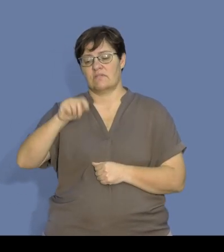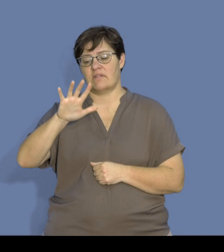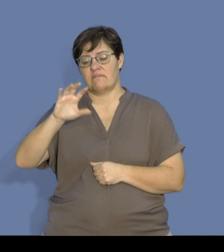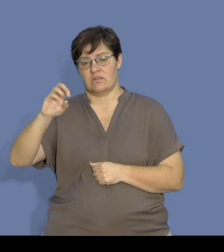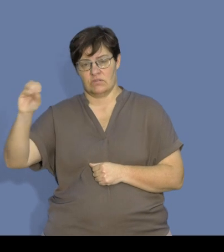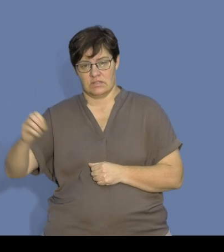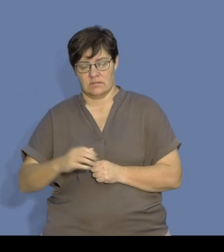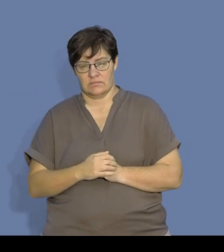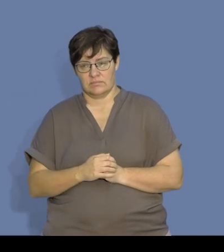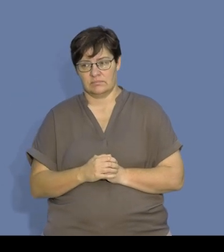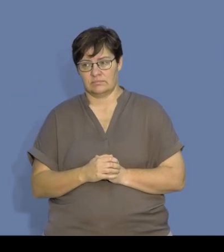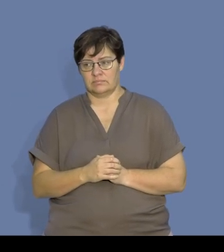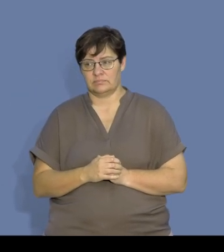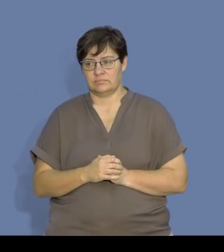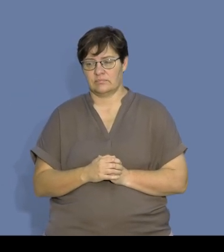so obviously